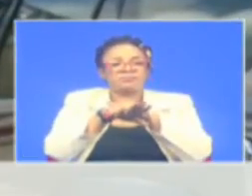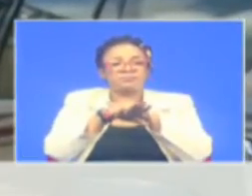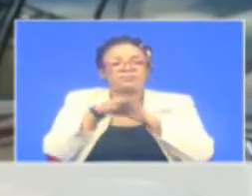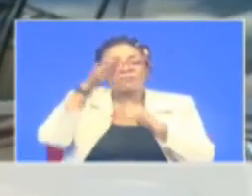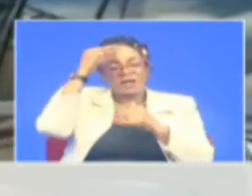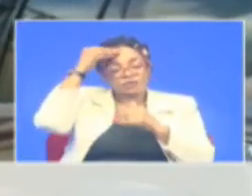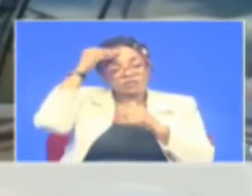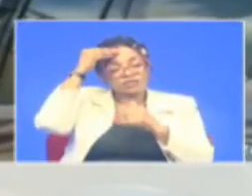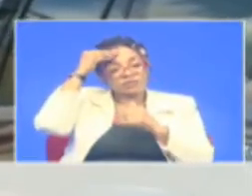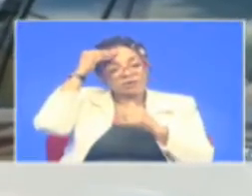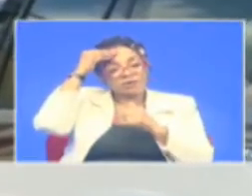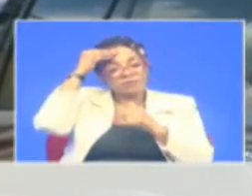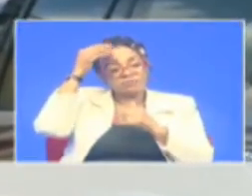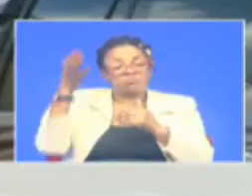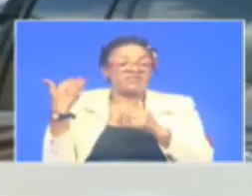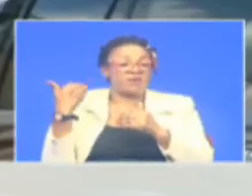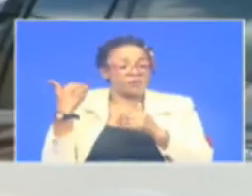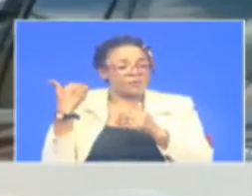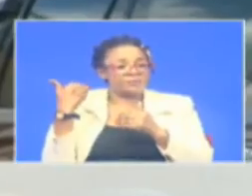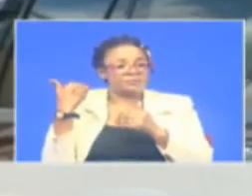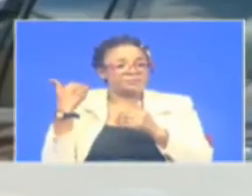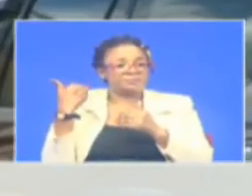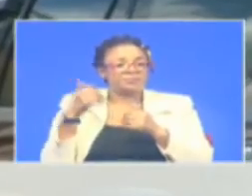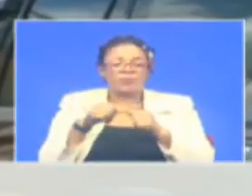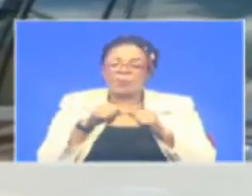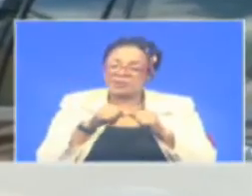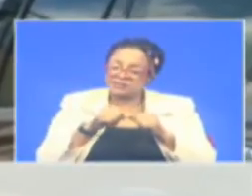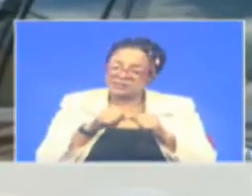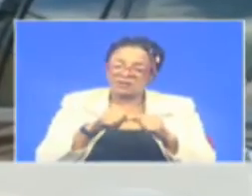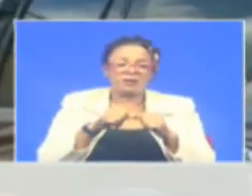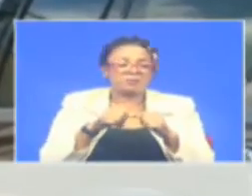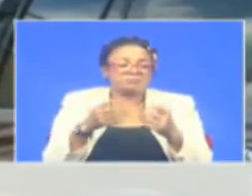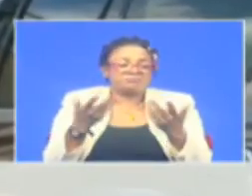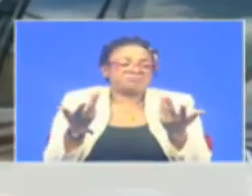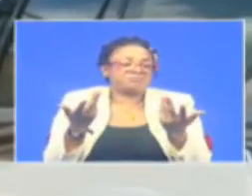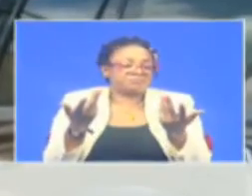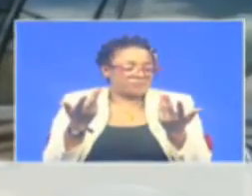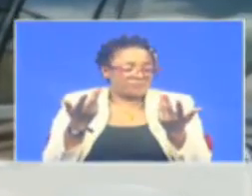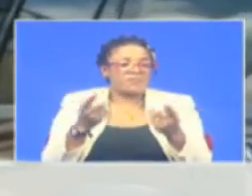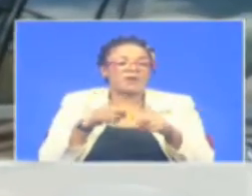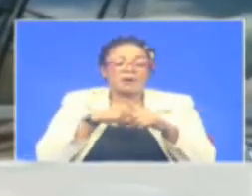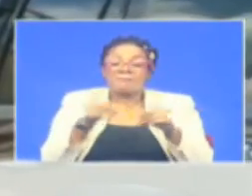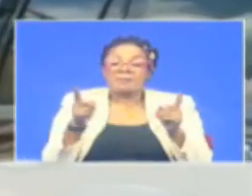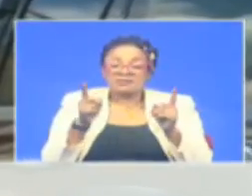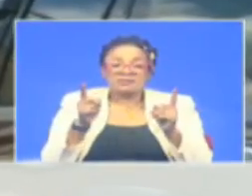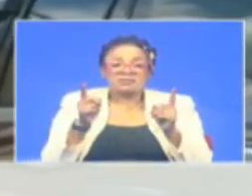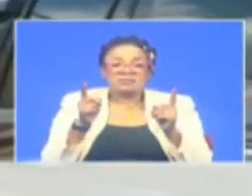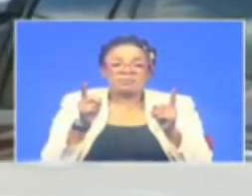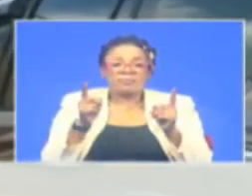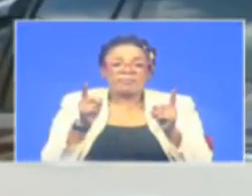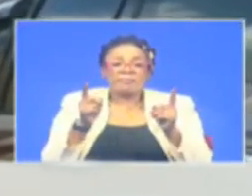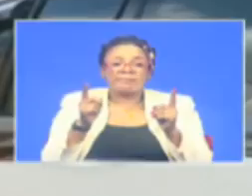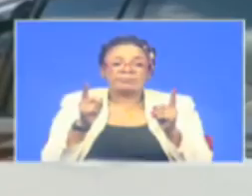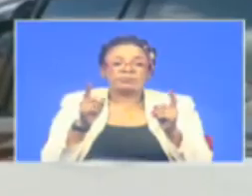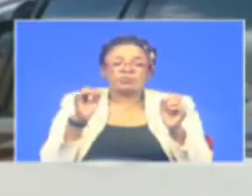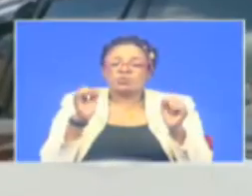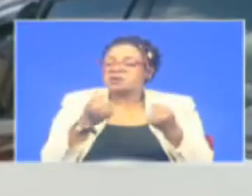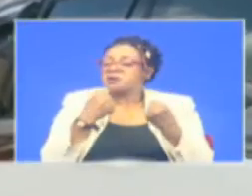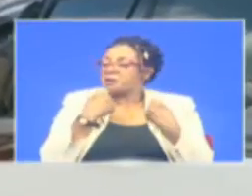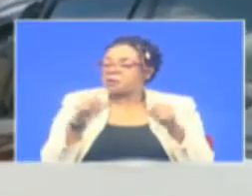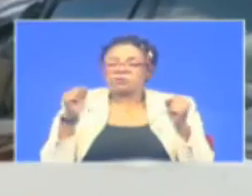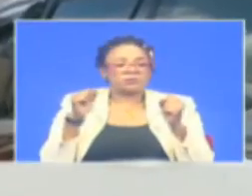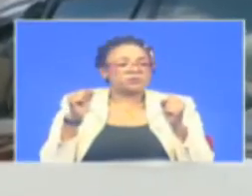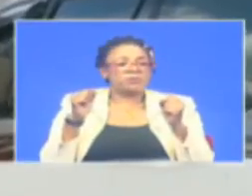education earlier. We are still very much behind. But all the same, we cannot also